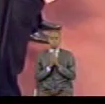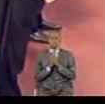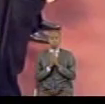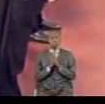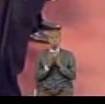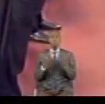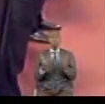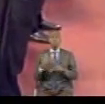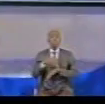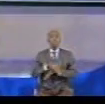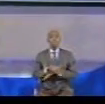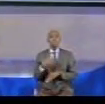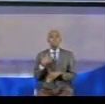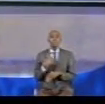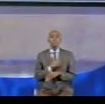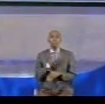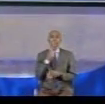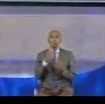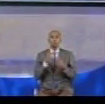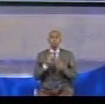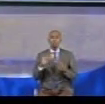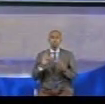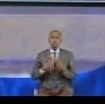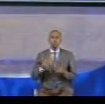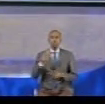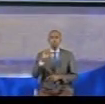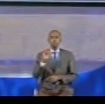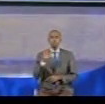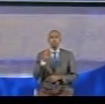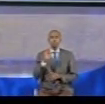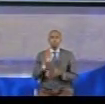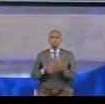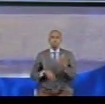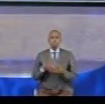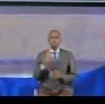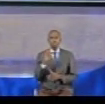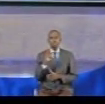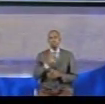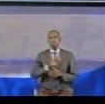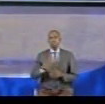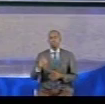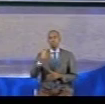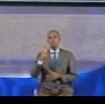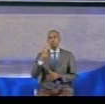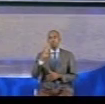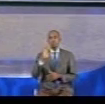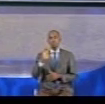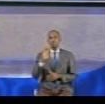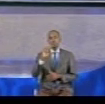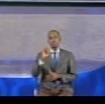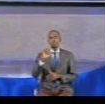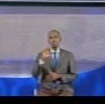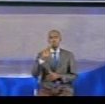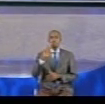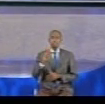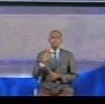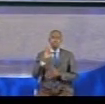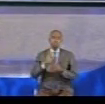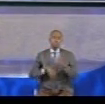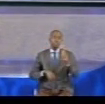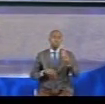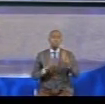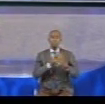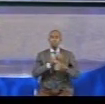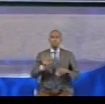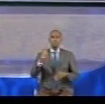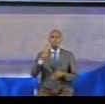Tonight we're coming to Mark chapter 6, verse 45, all through to verse